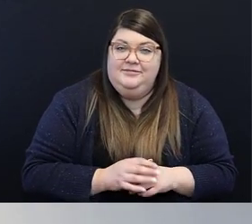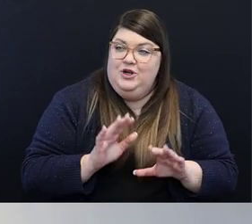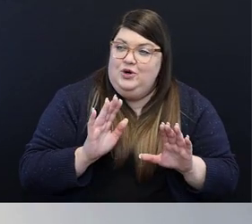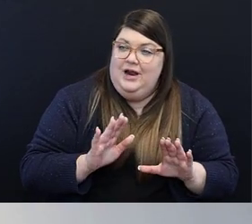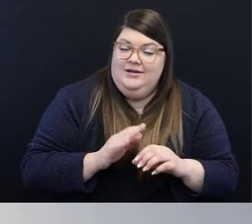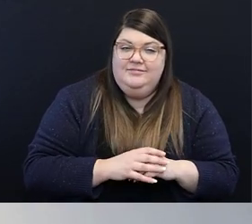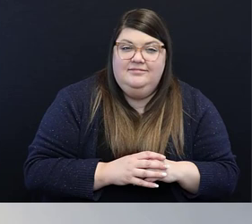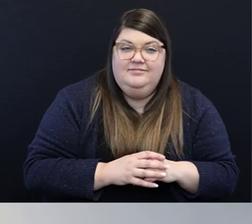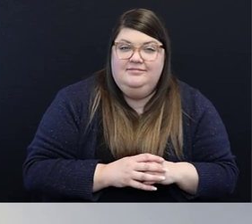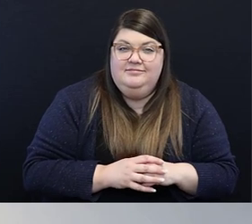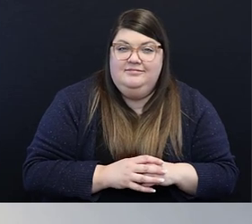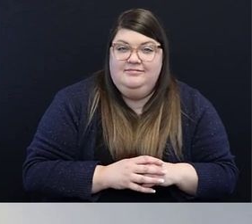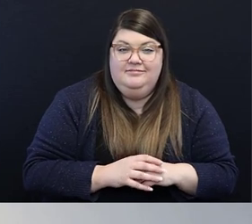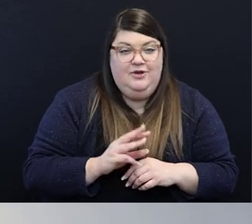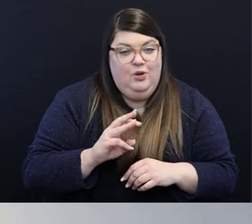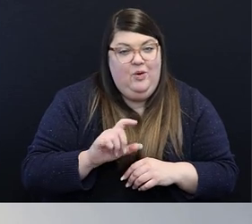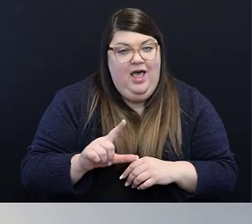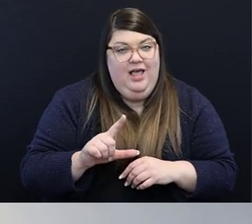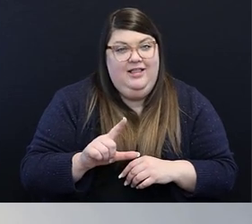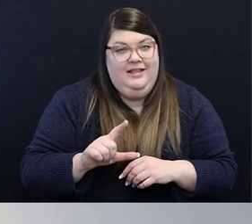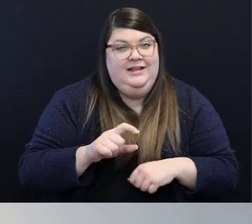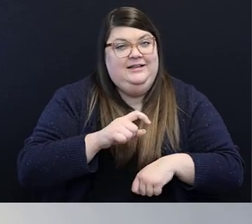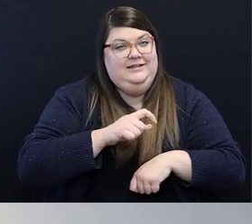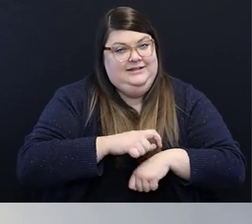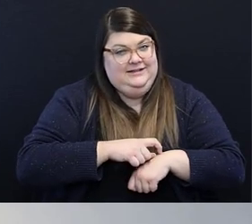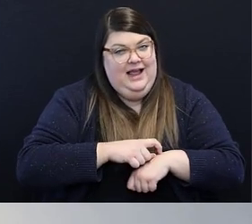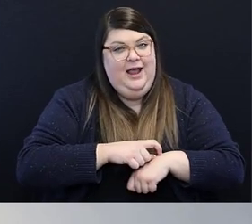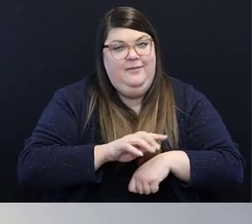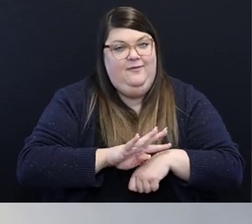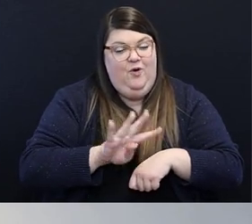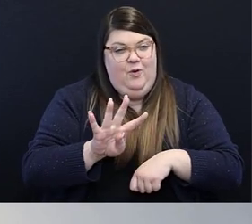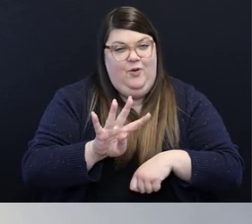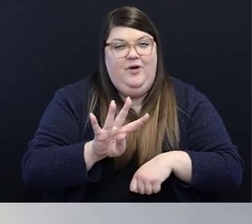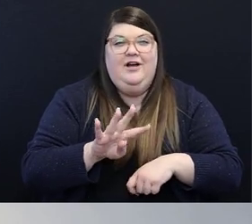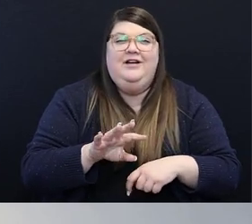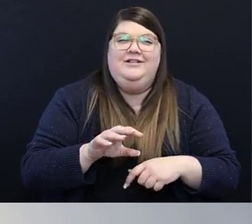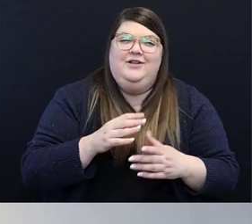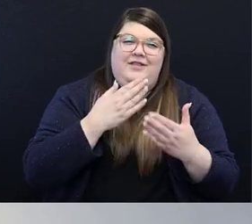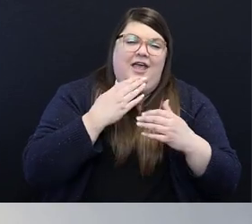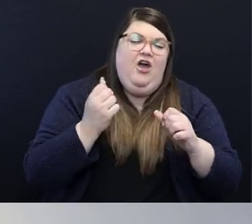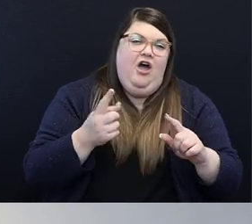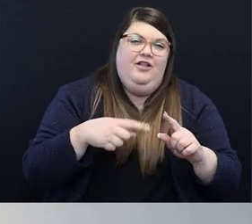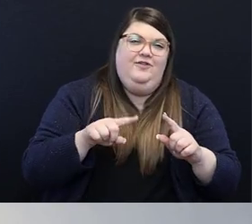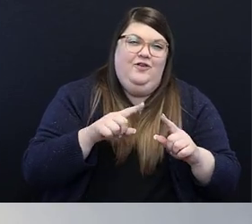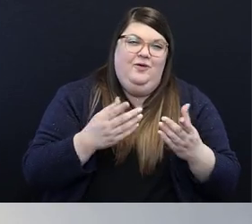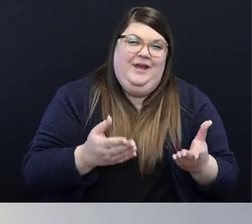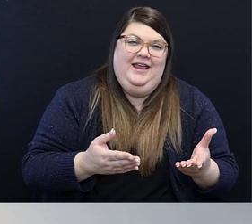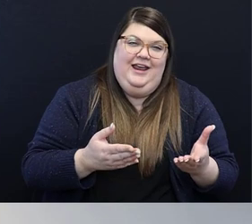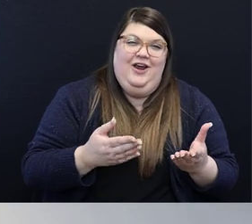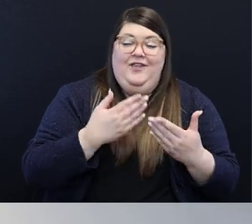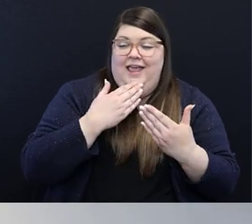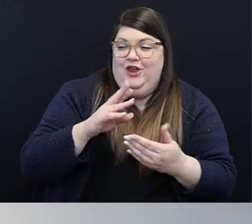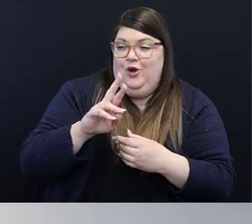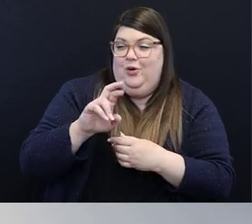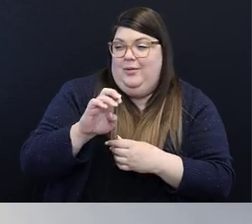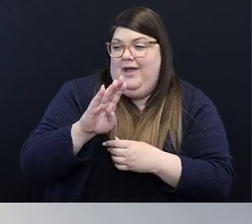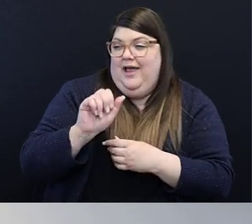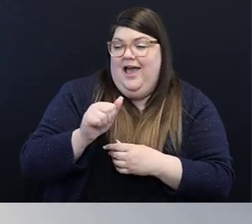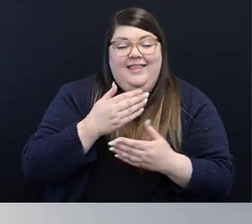Great. Well, it is the booching hour, 4 o'clock. Thank you all for being here. Thank you, Rebecca. Thank